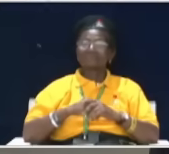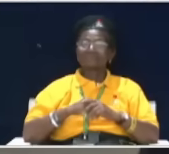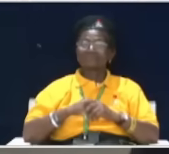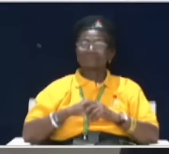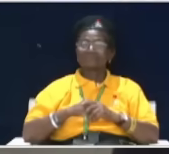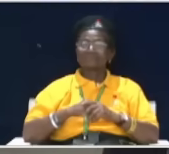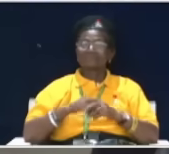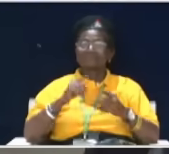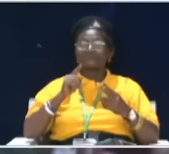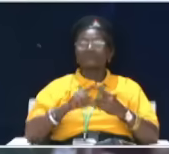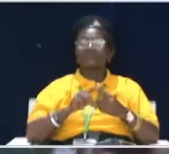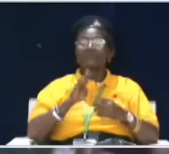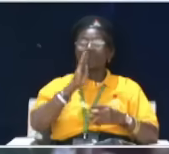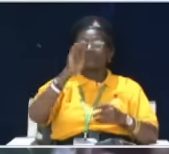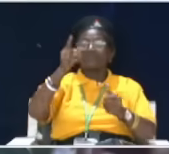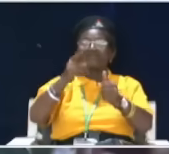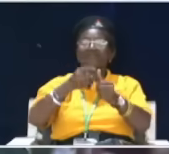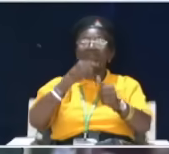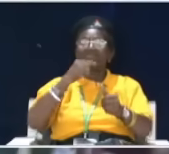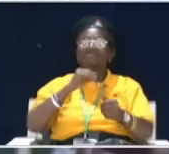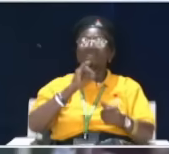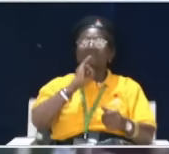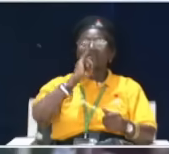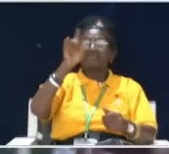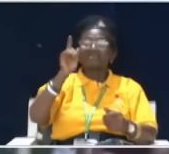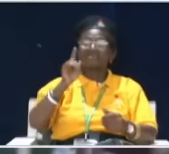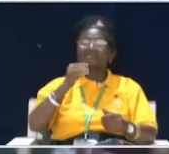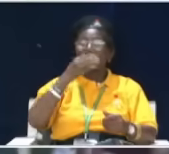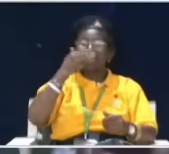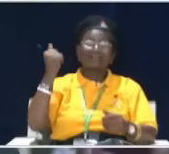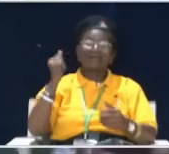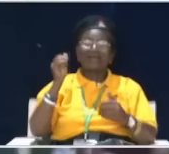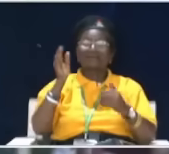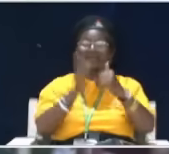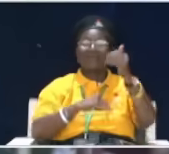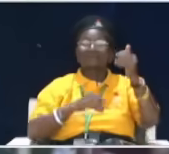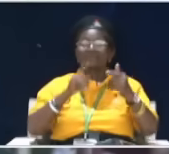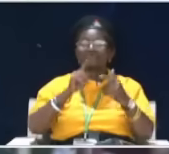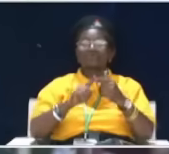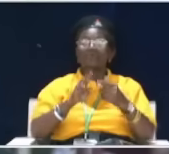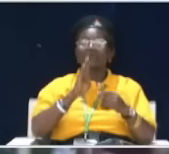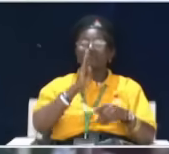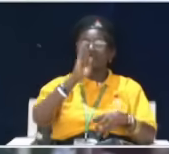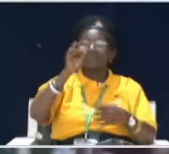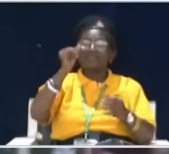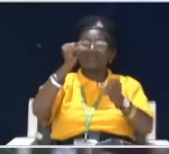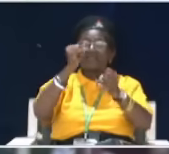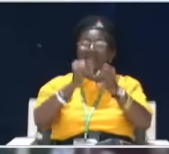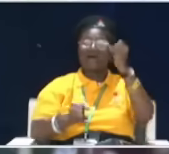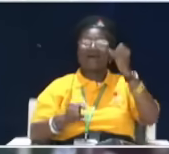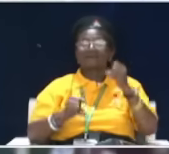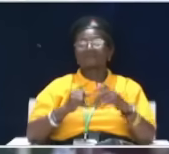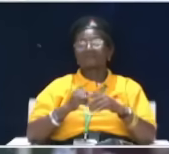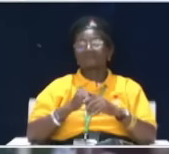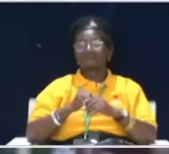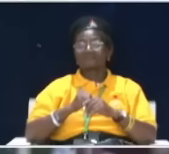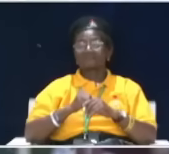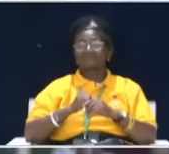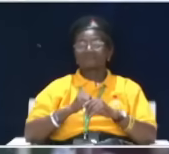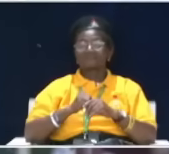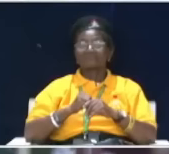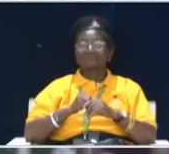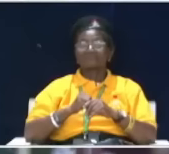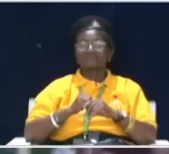To be first is better than to be last. Lati se ipo kini o san ju ki eyan wa ni ipo to reyin